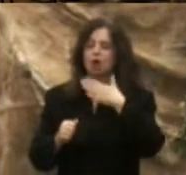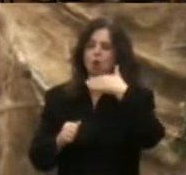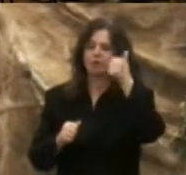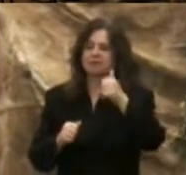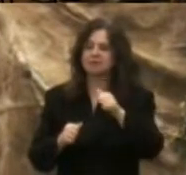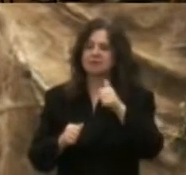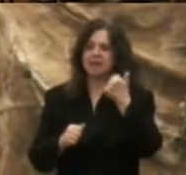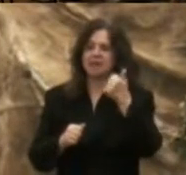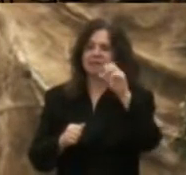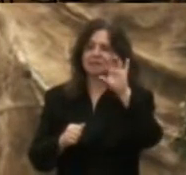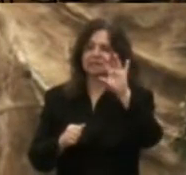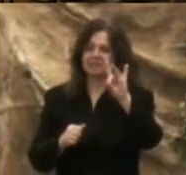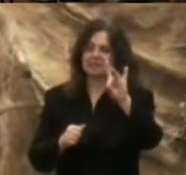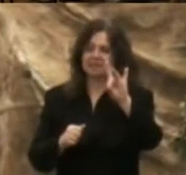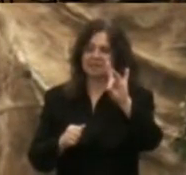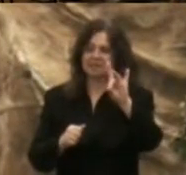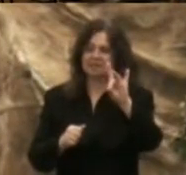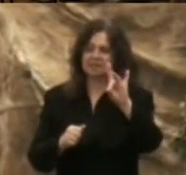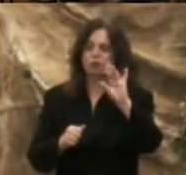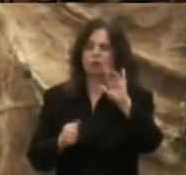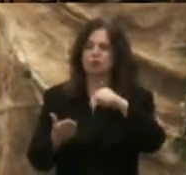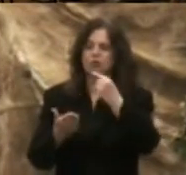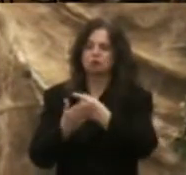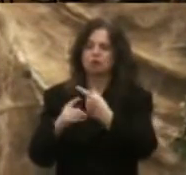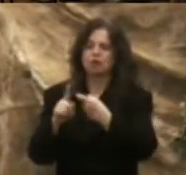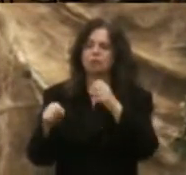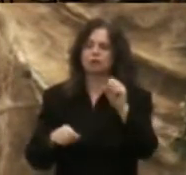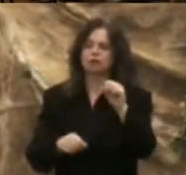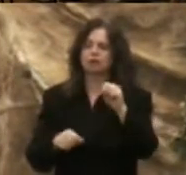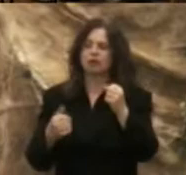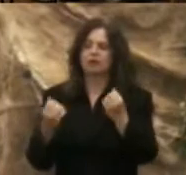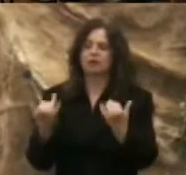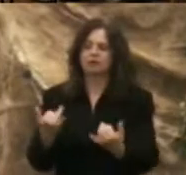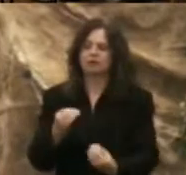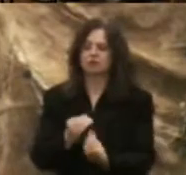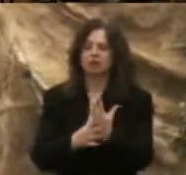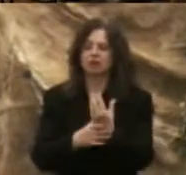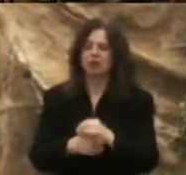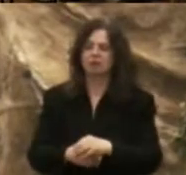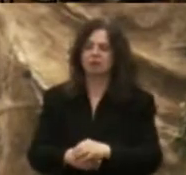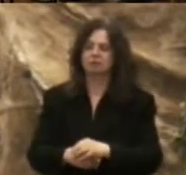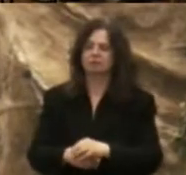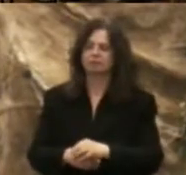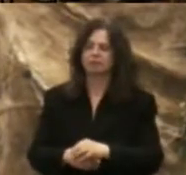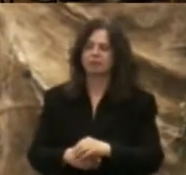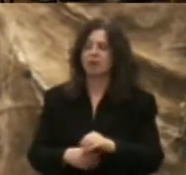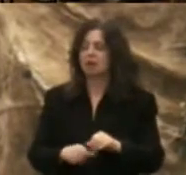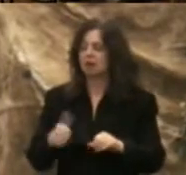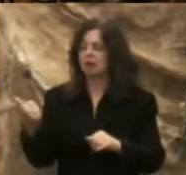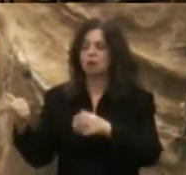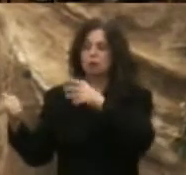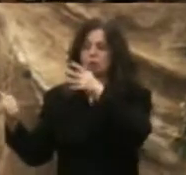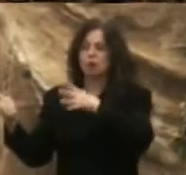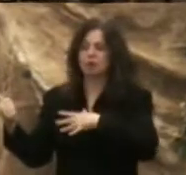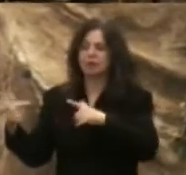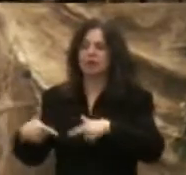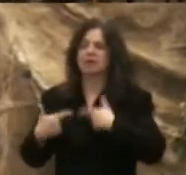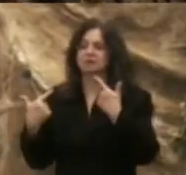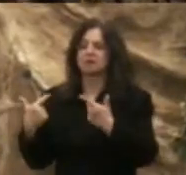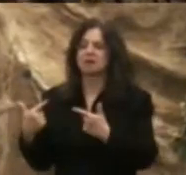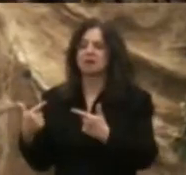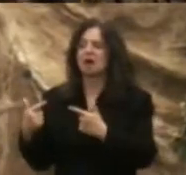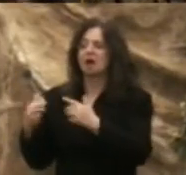to graduate from Stuartville this spring. The other lives in Rochester in housing